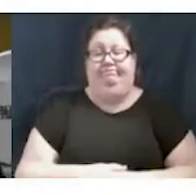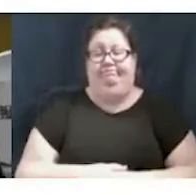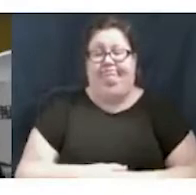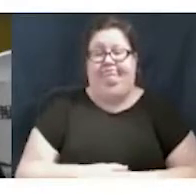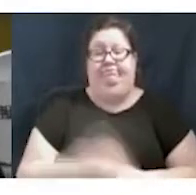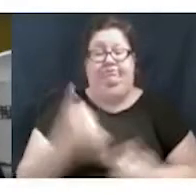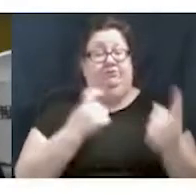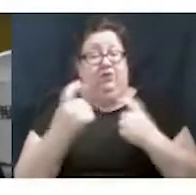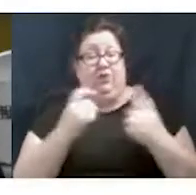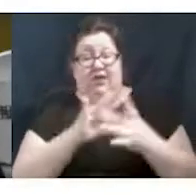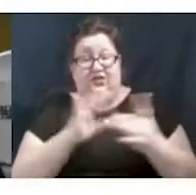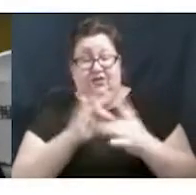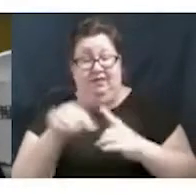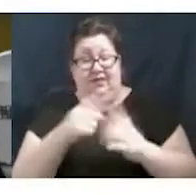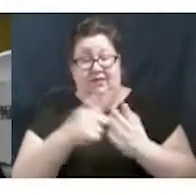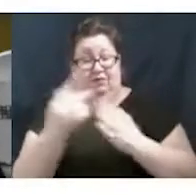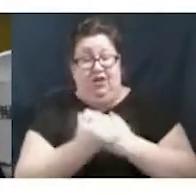Questions or comments about projects?